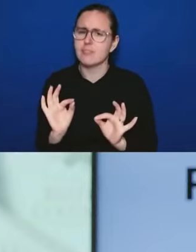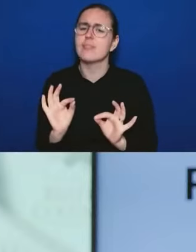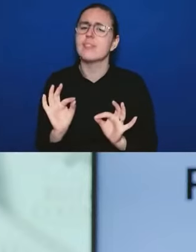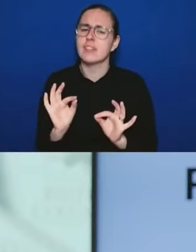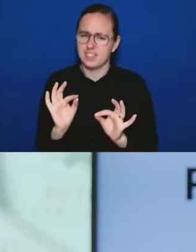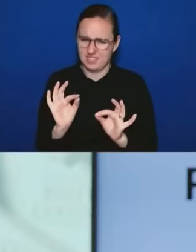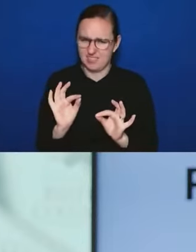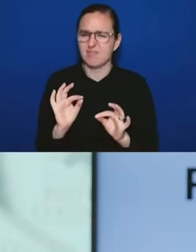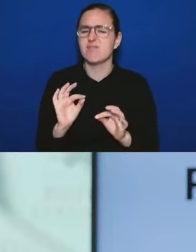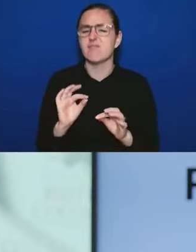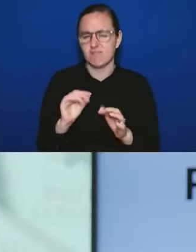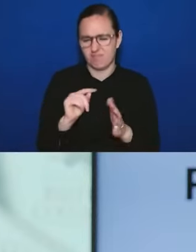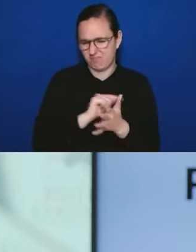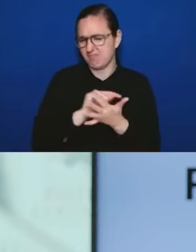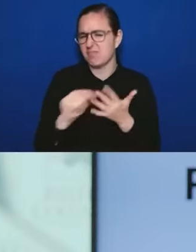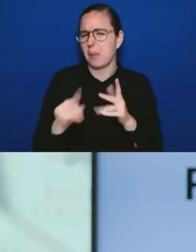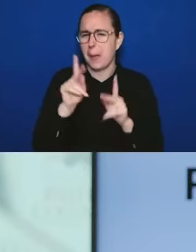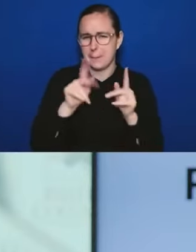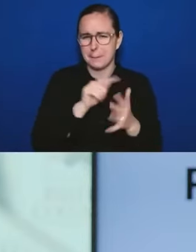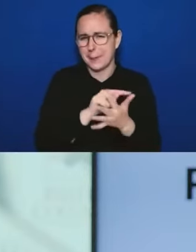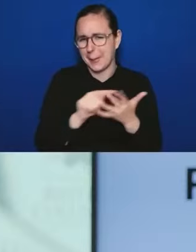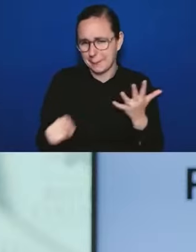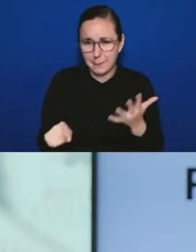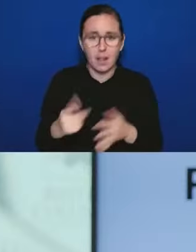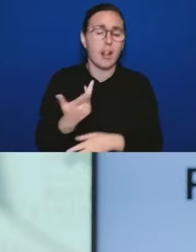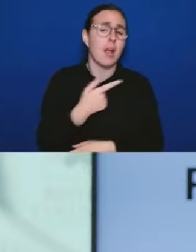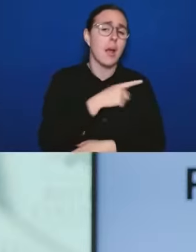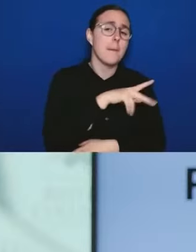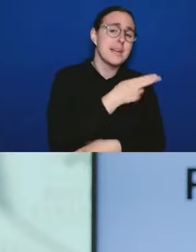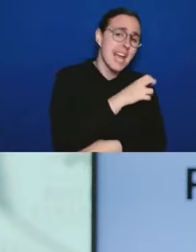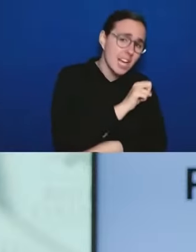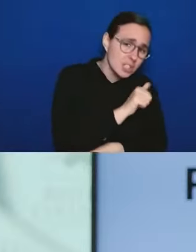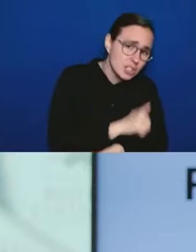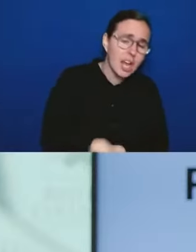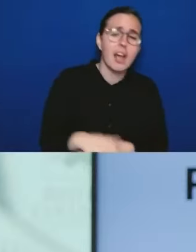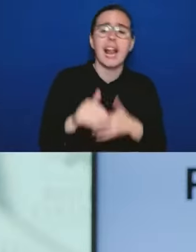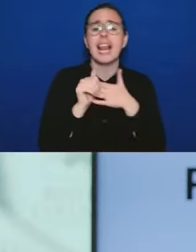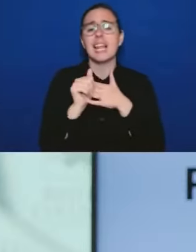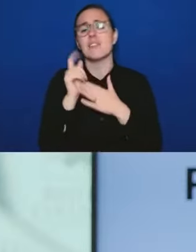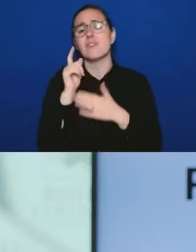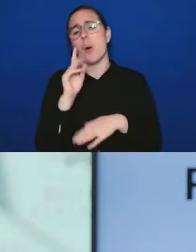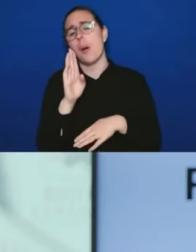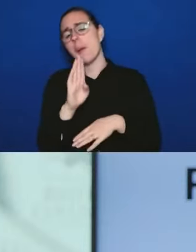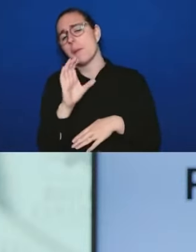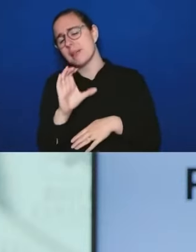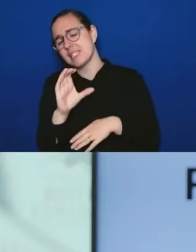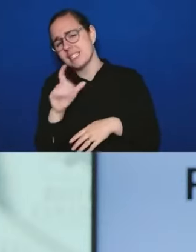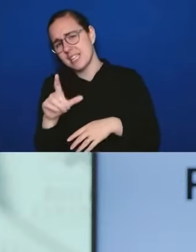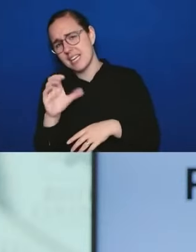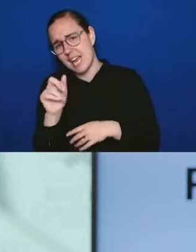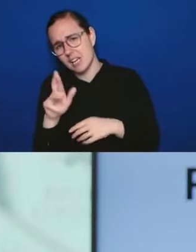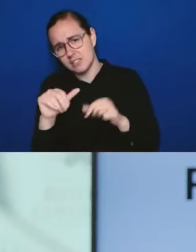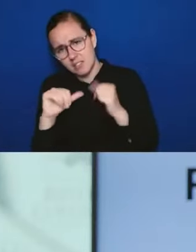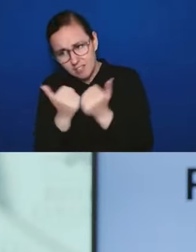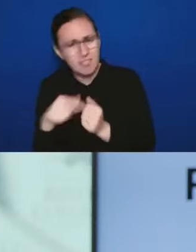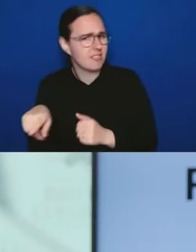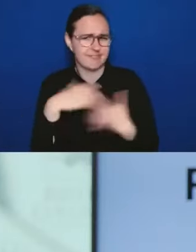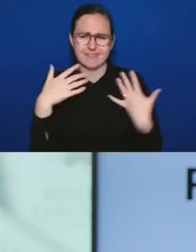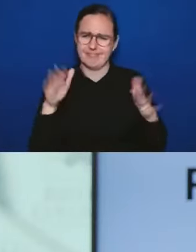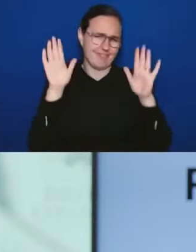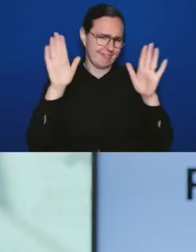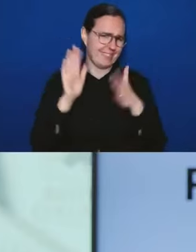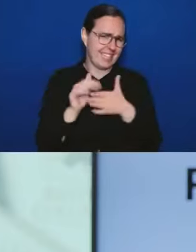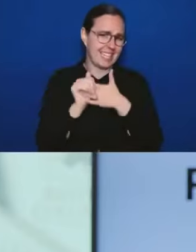Health Services Authority, who can lead us through this time. But they need resources. We need more oncologists